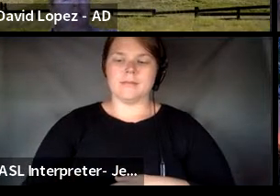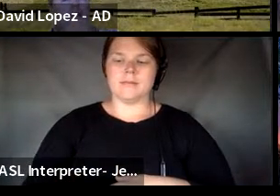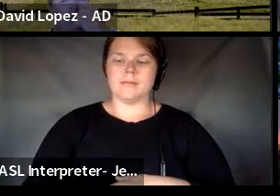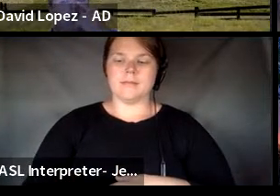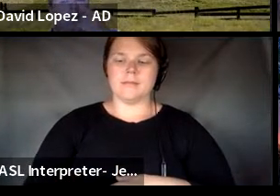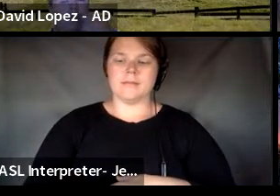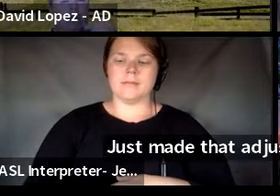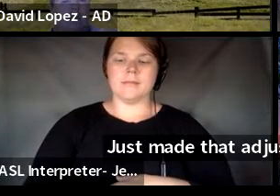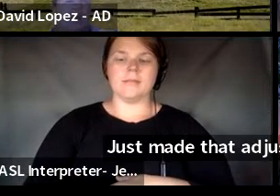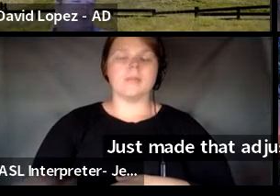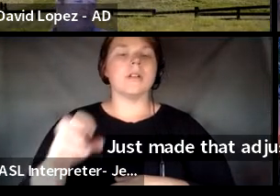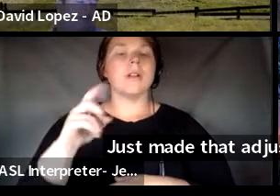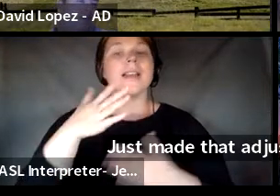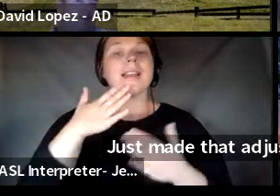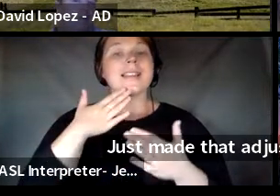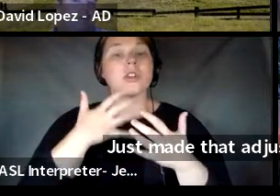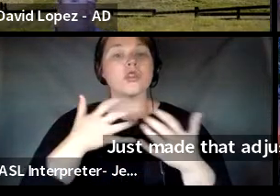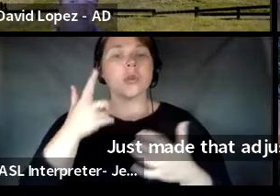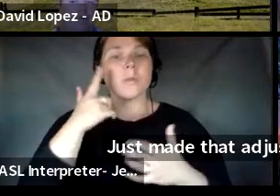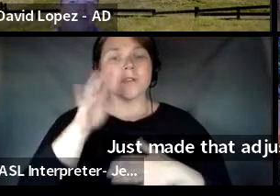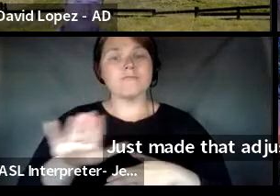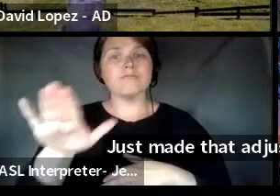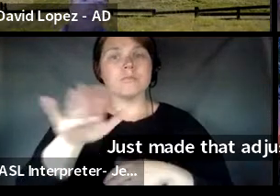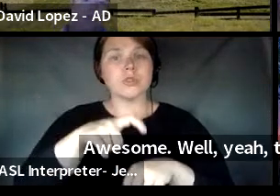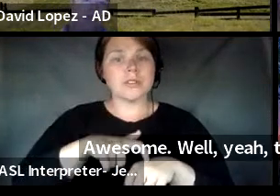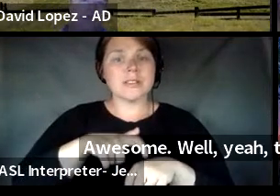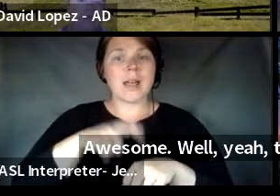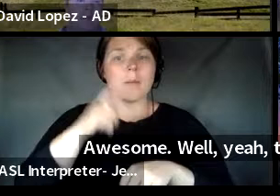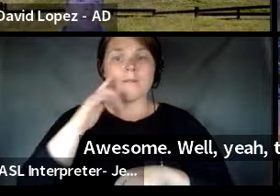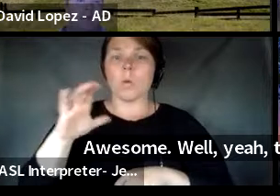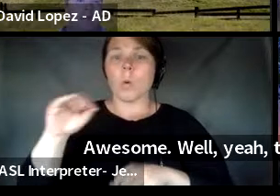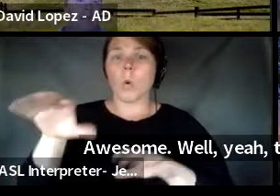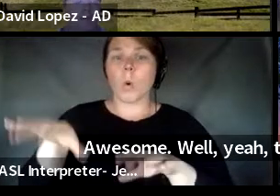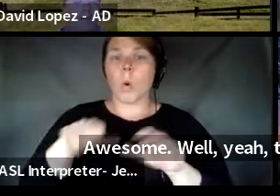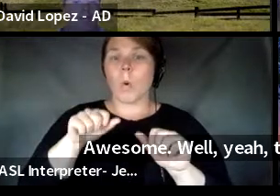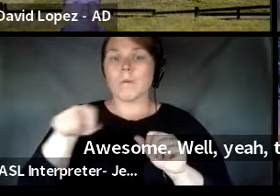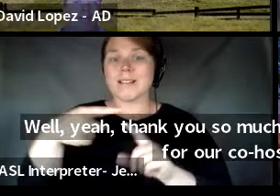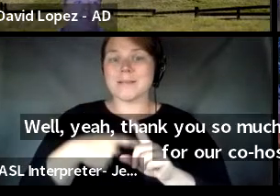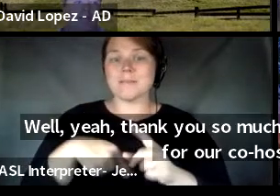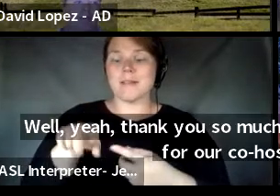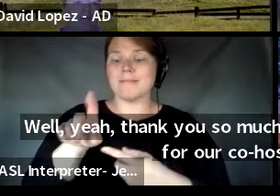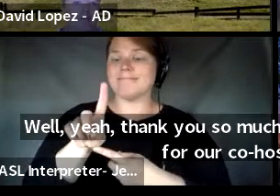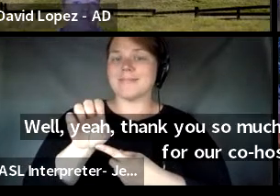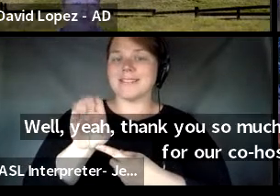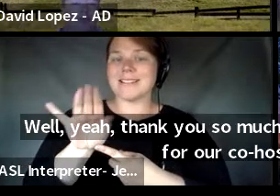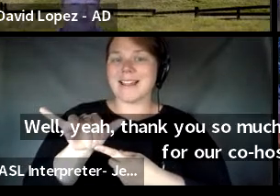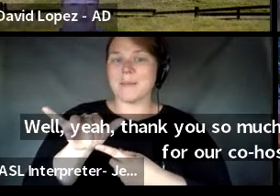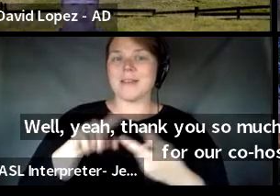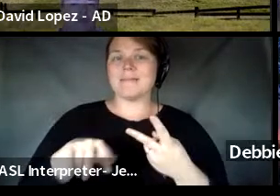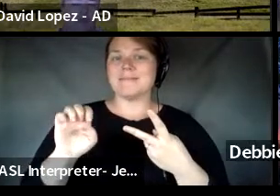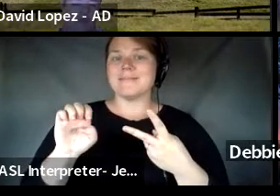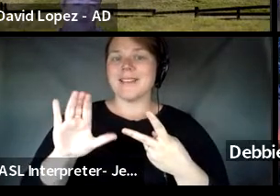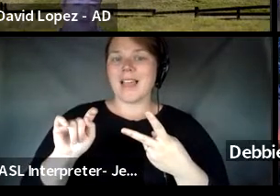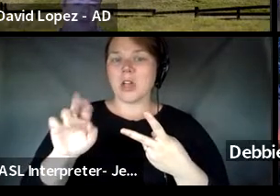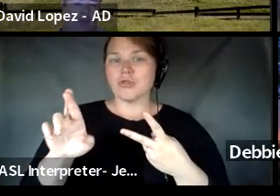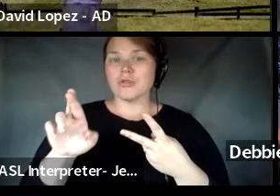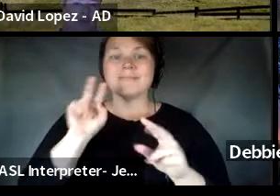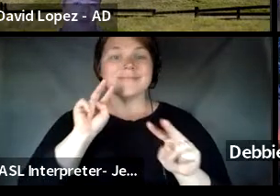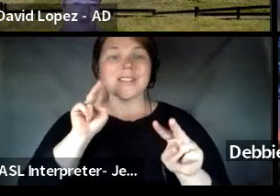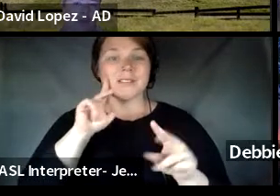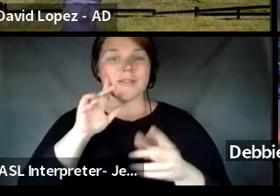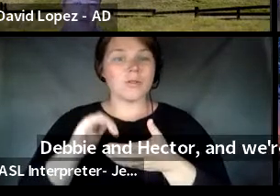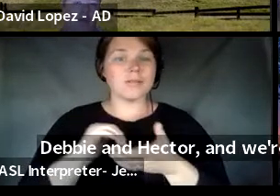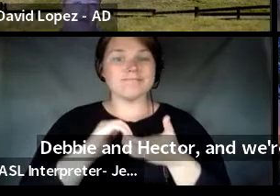Awesome. Well, yeah, thank you so much for everyone for your time. For our co-host this month, Debbie and Hector, and we're really looking forward to collaborating with co-hosts